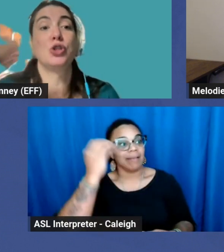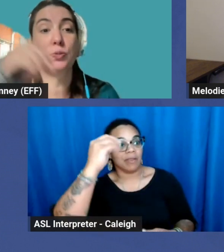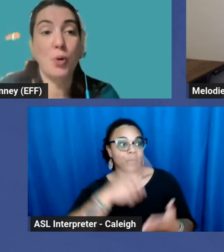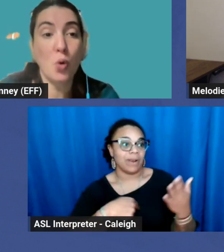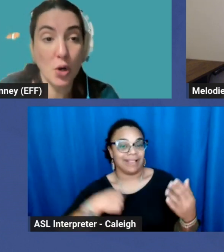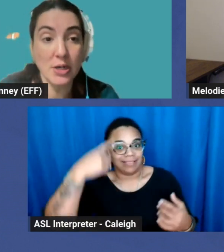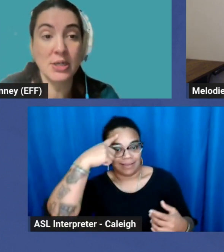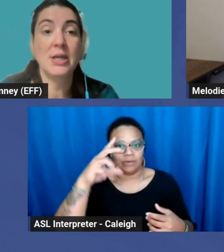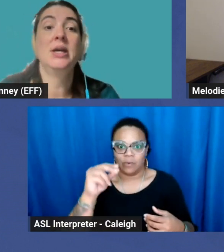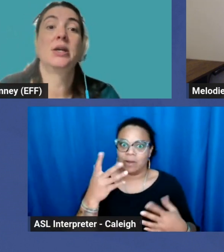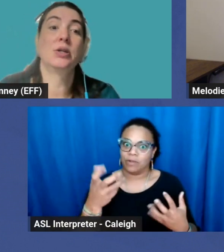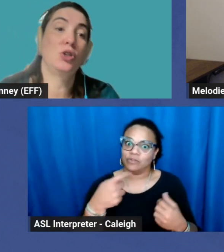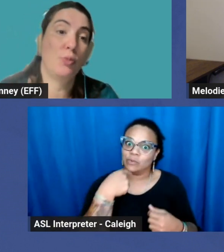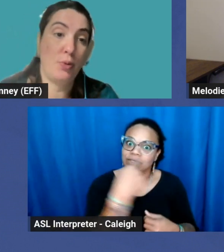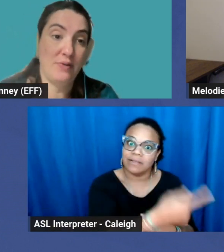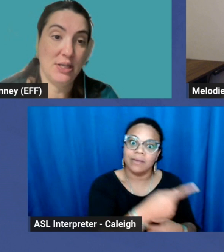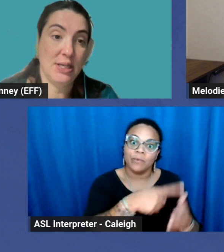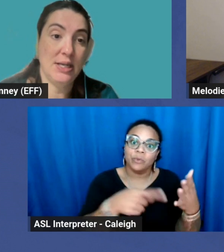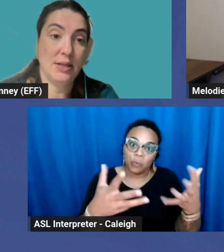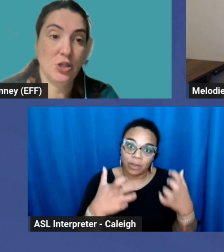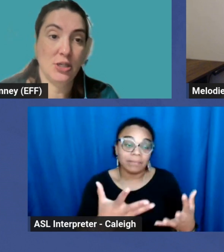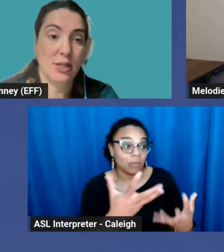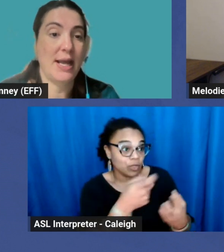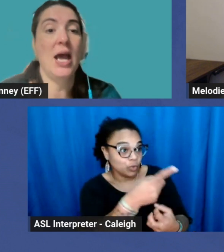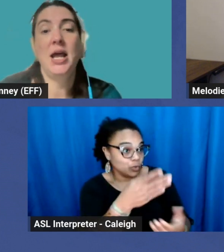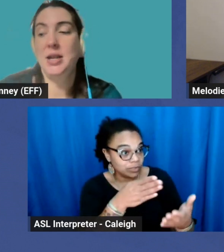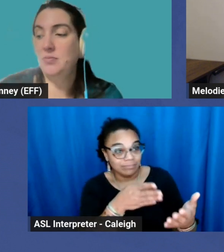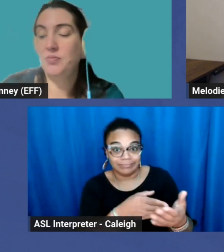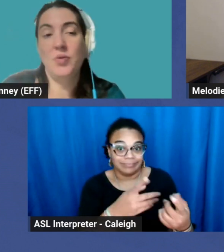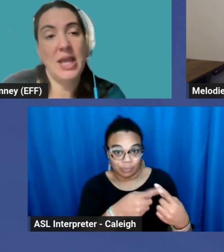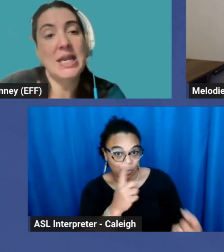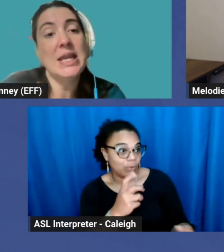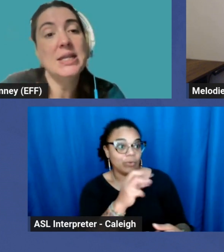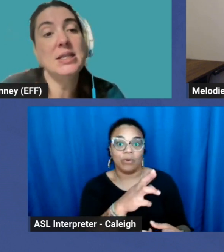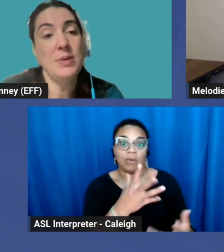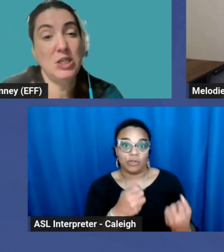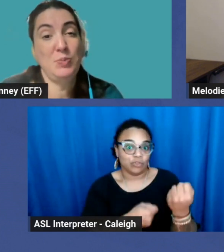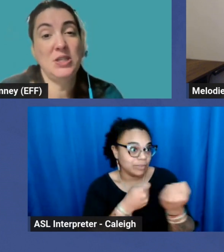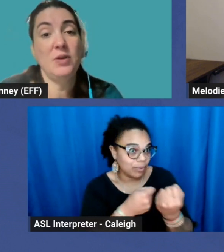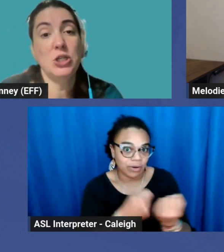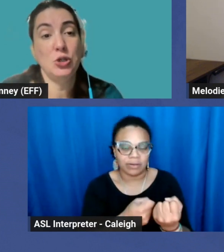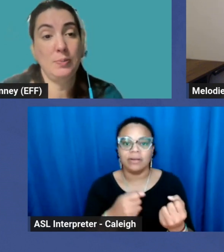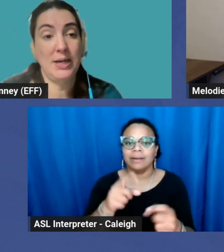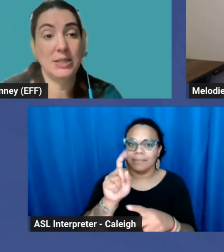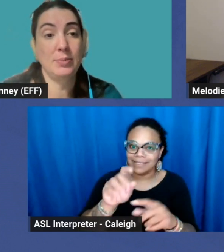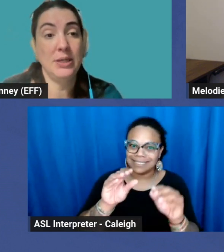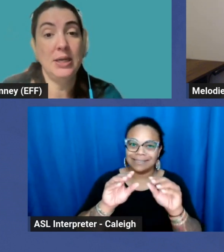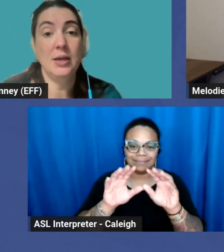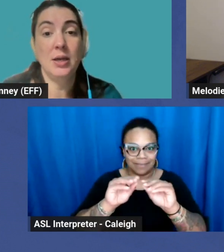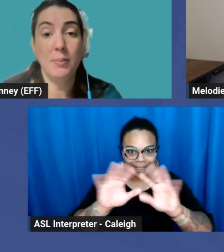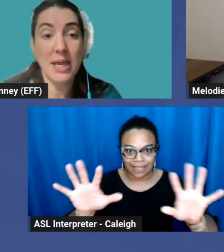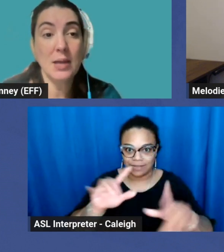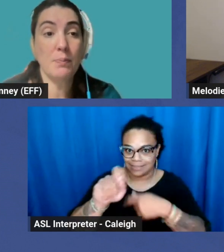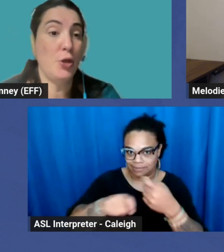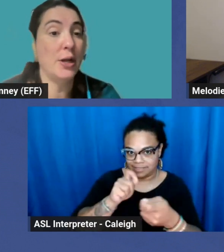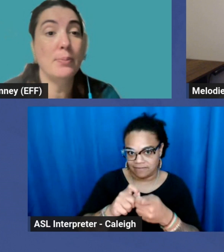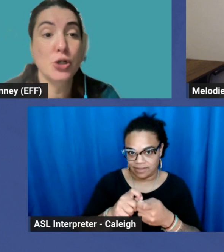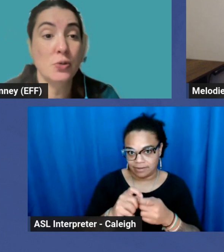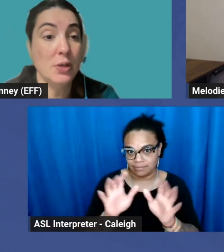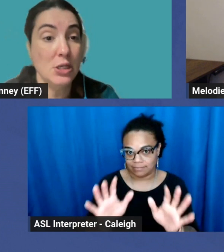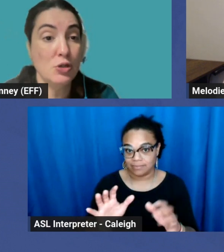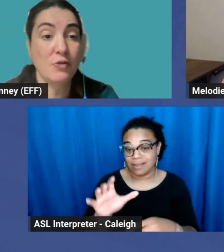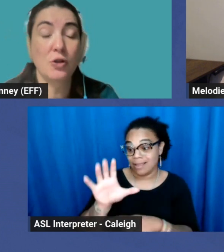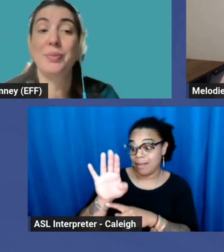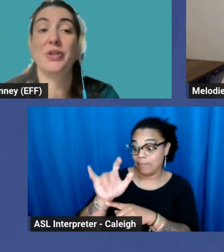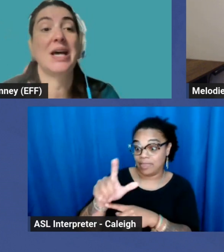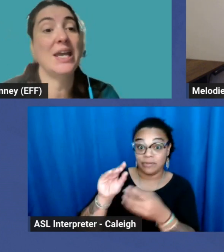you to support consumer privacy legislation. Like, it needs to be as specific as you can possibly make it. Bill numbers are